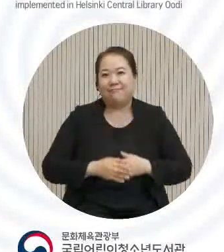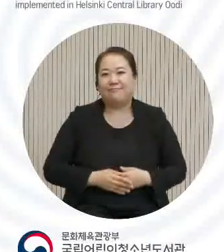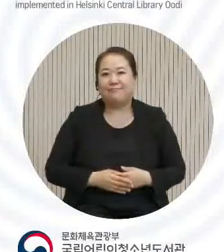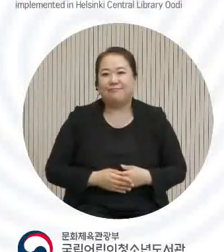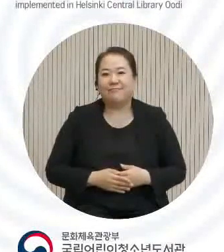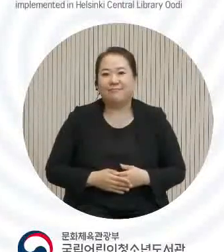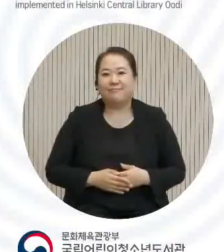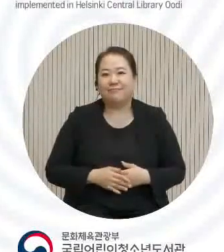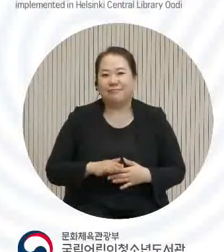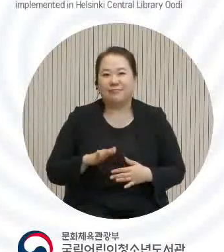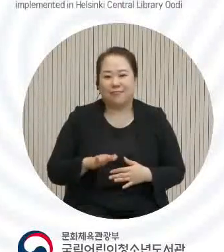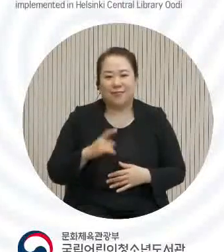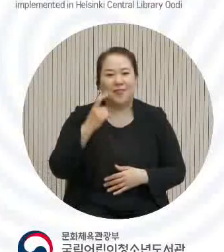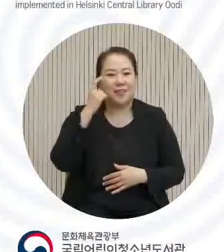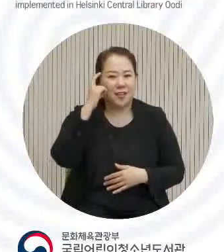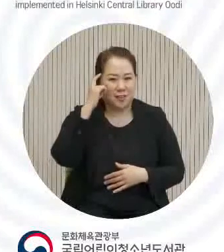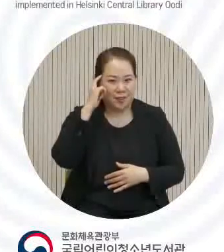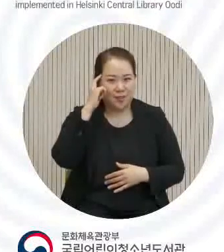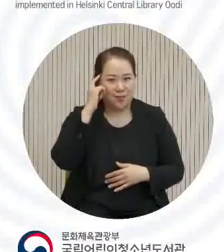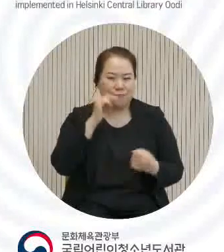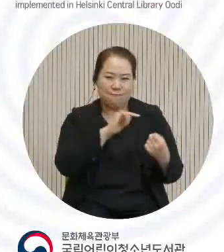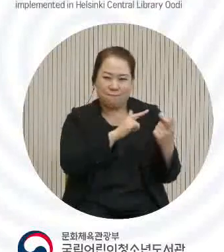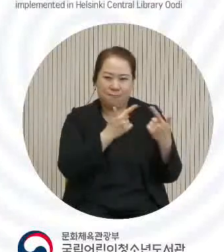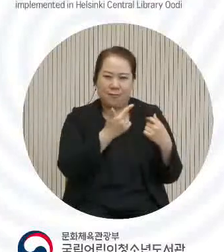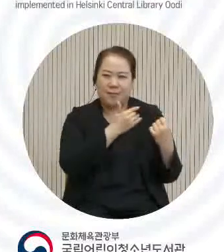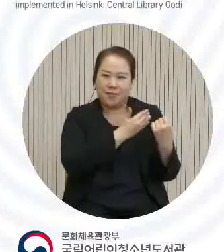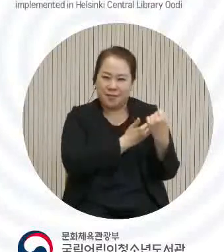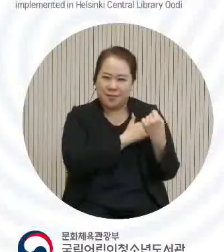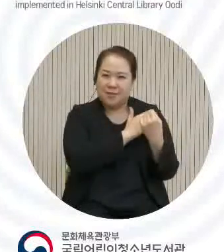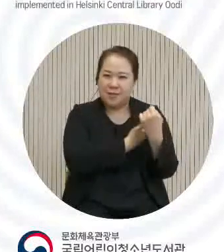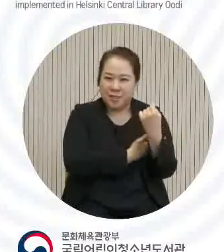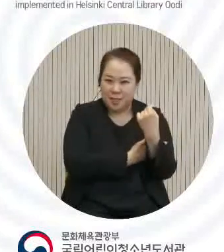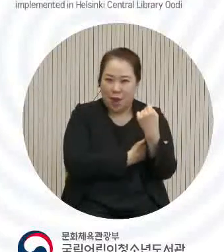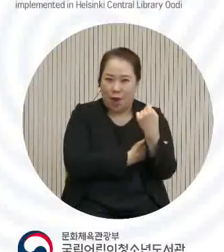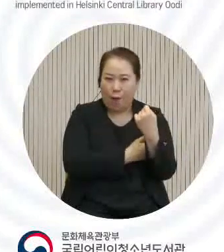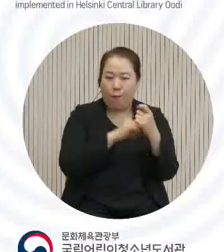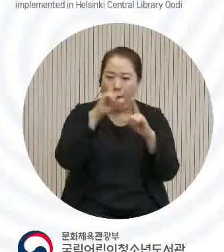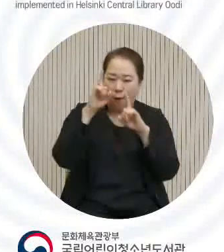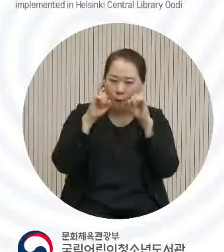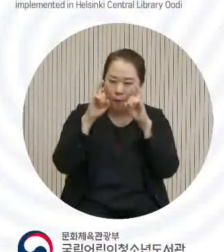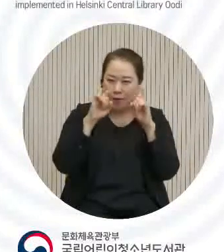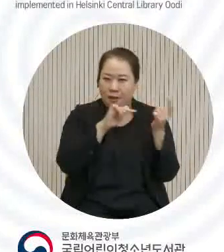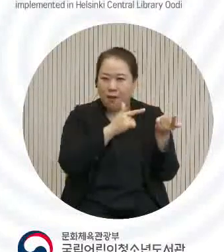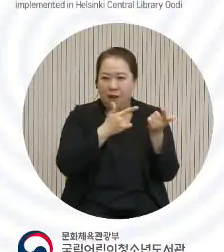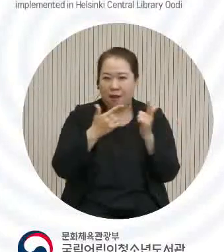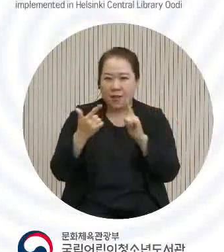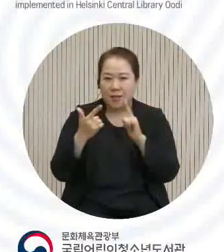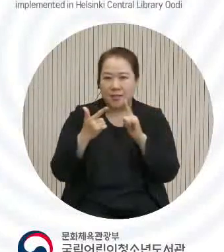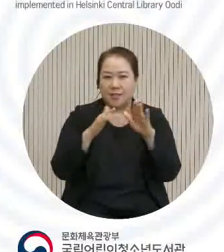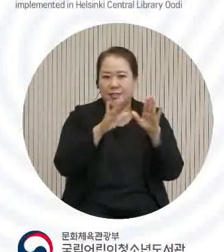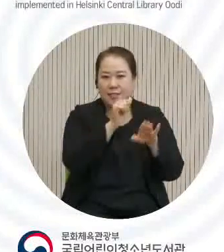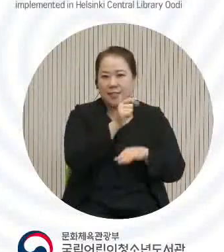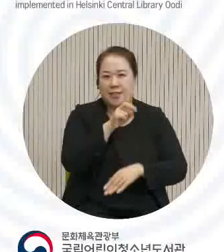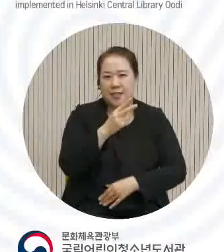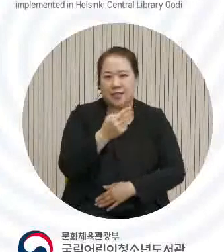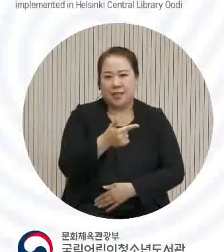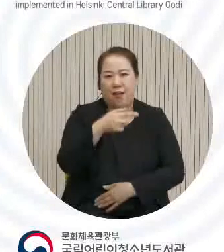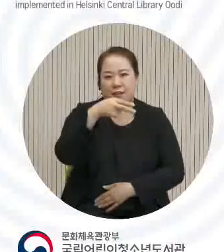on cultivating multiliteracy skills and visual expression, and promoting